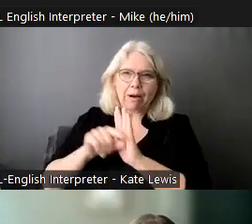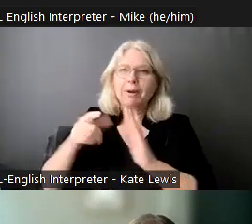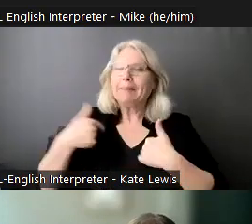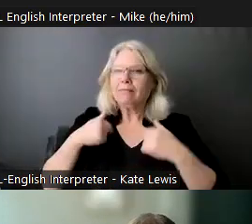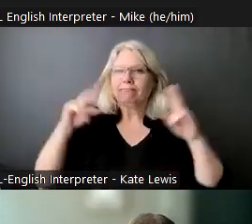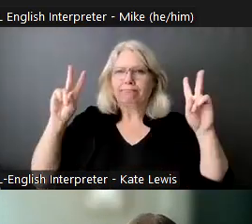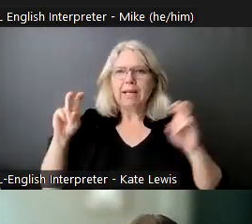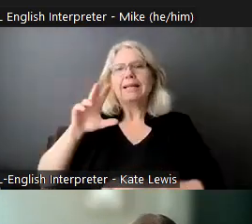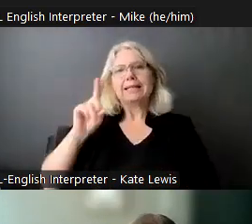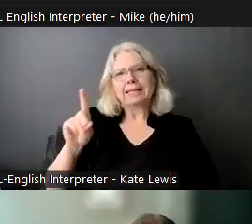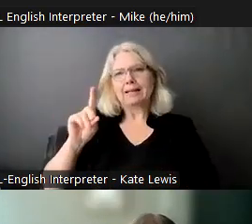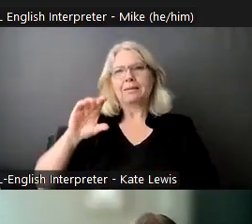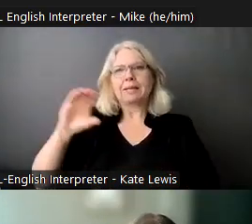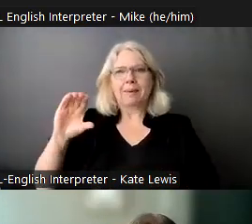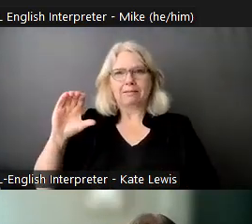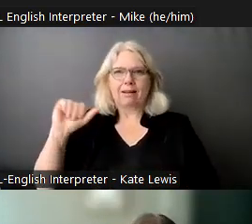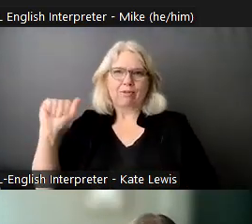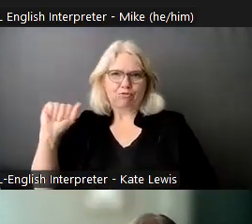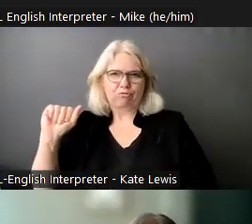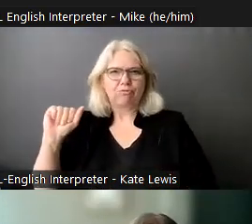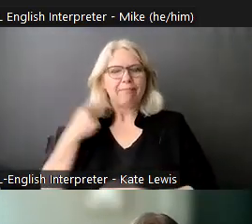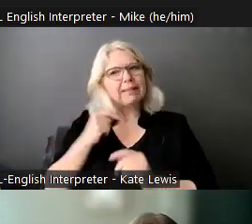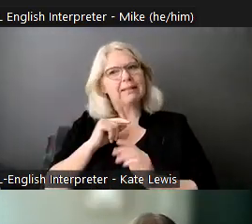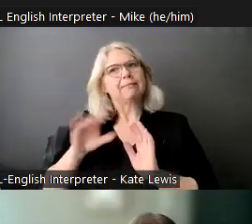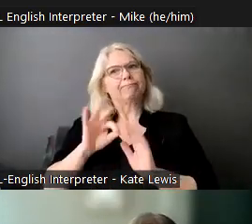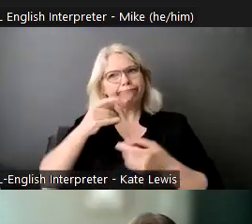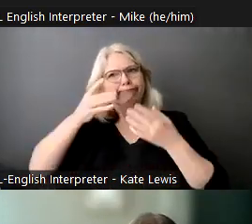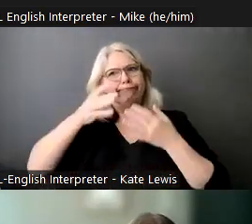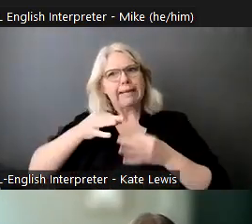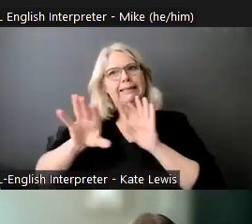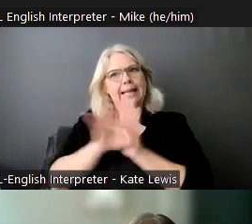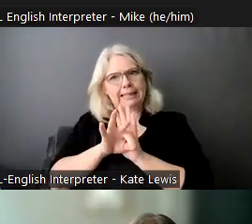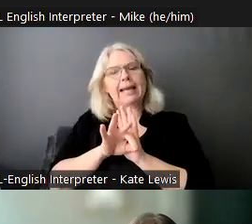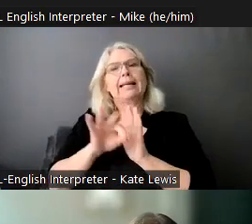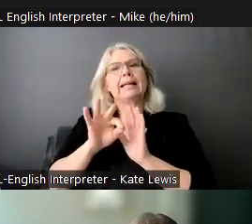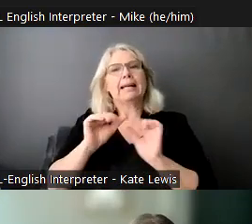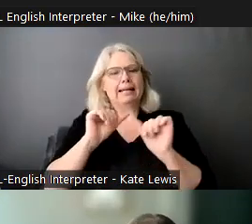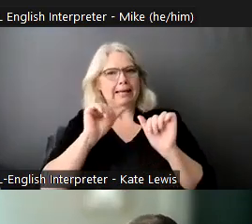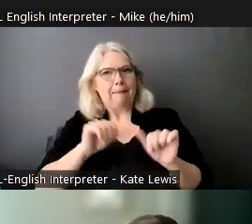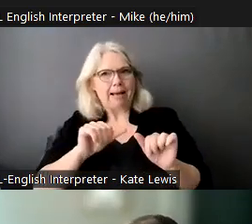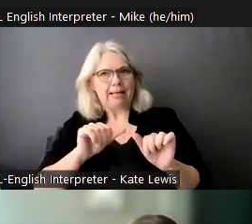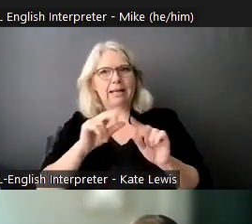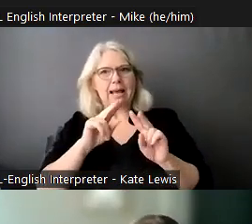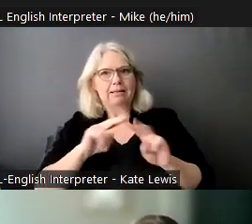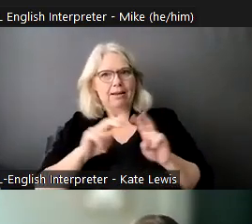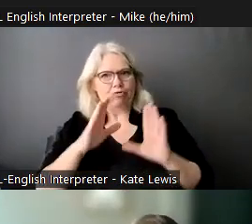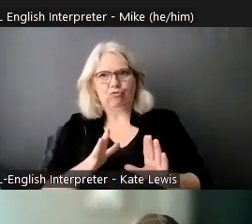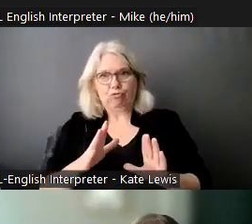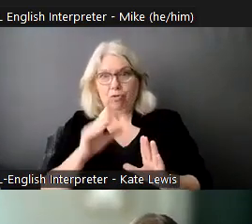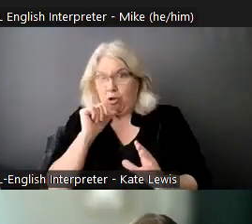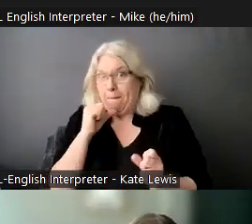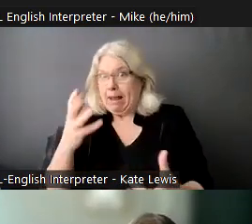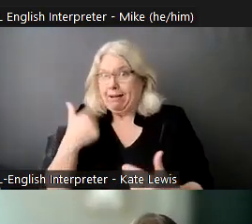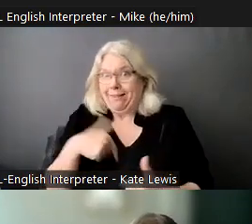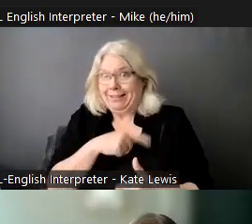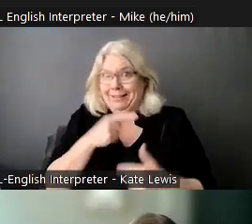assessor. So I'm one of a small group of designated capacity assessors in Ontario. We as a group are